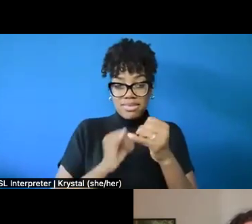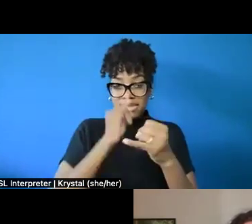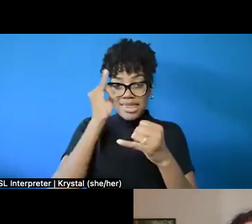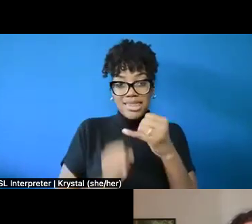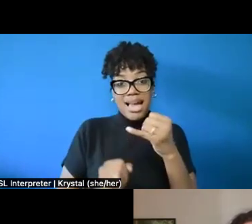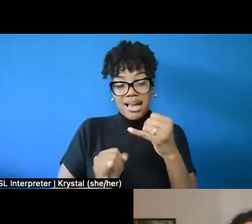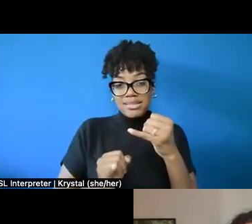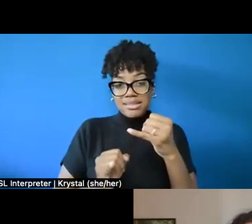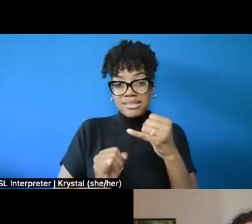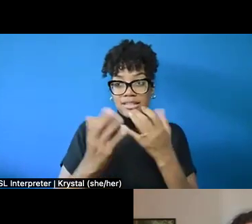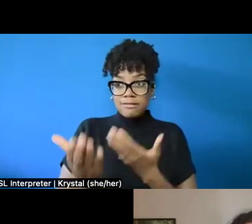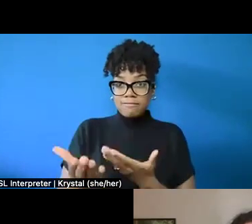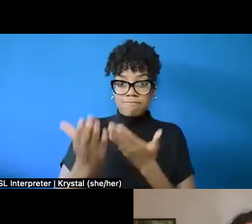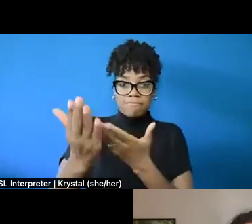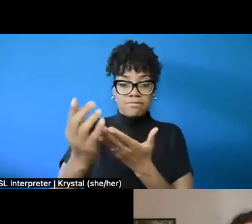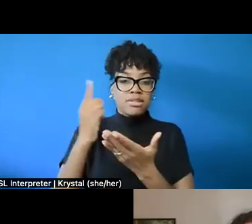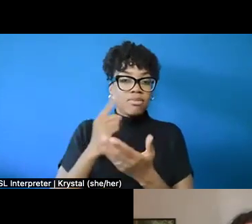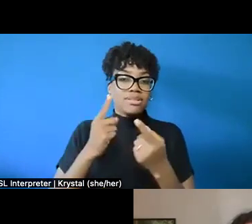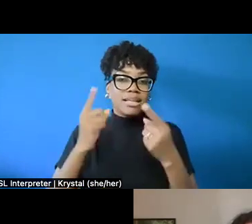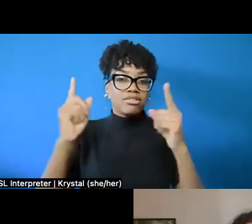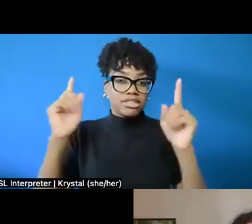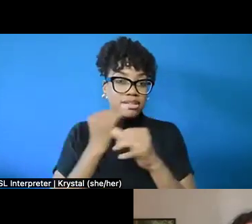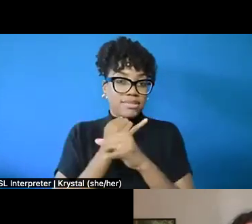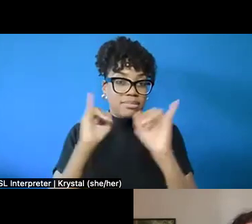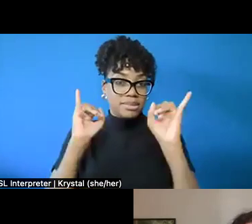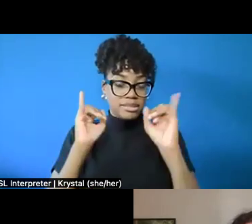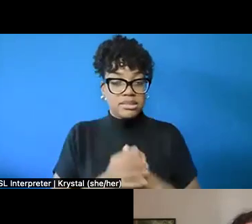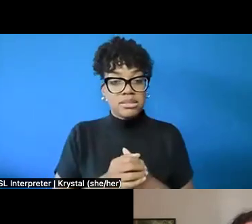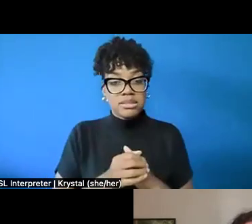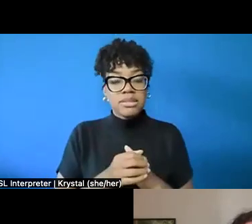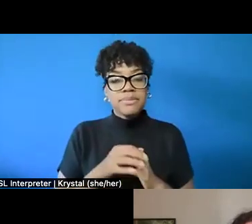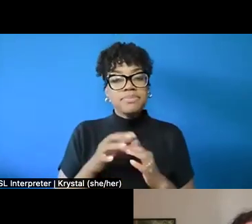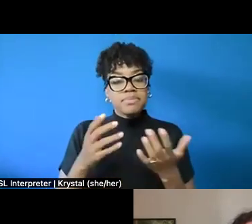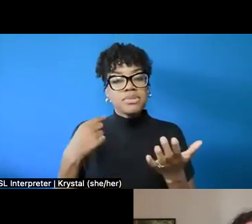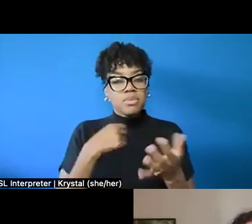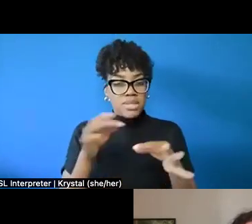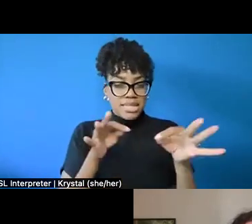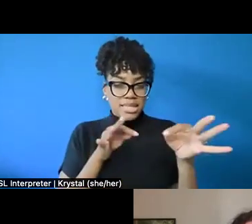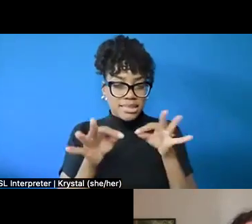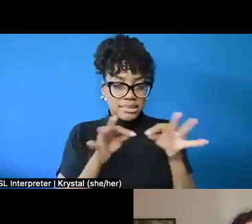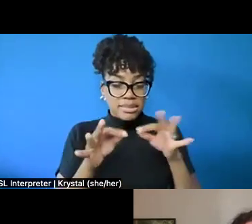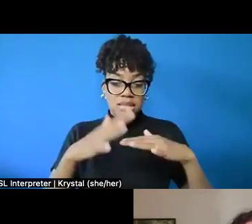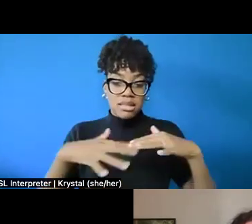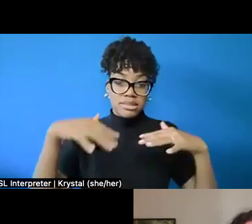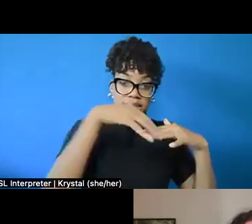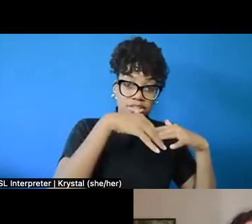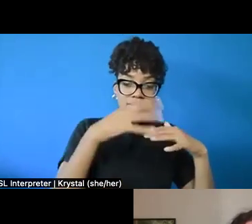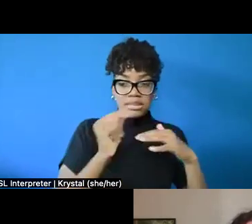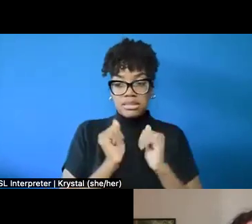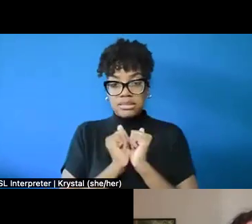mentioned. And it sets up Indigenous people and enslaved people as